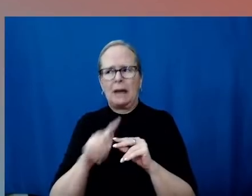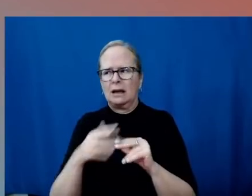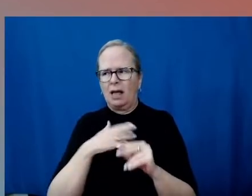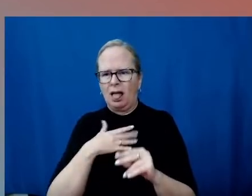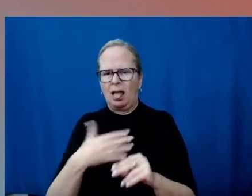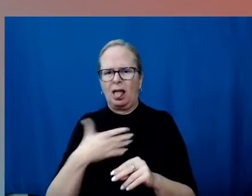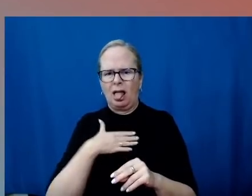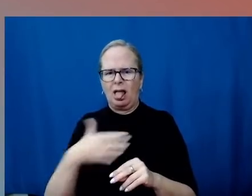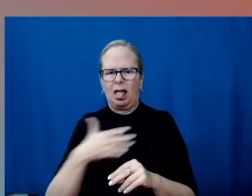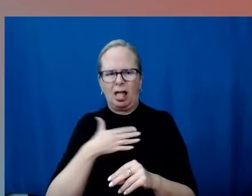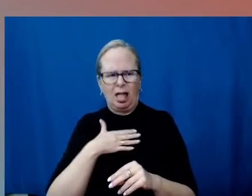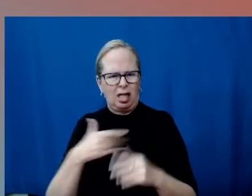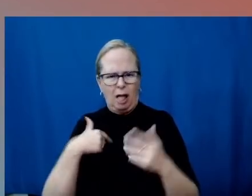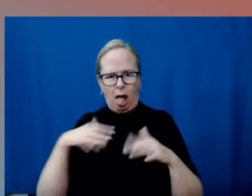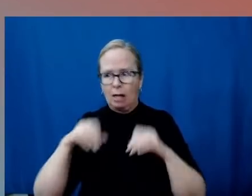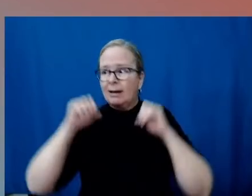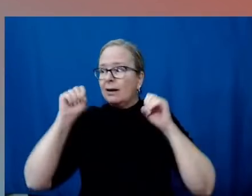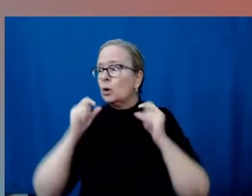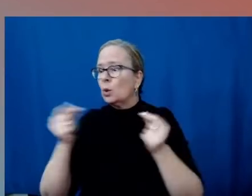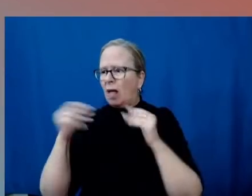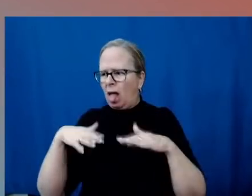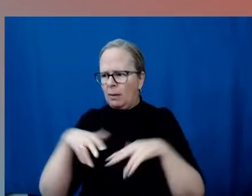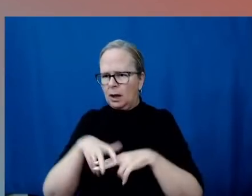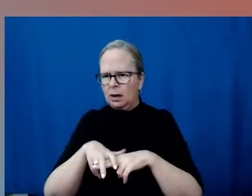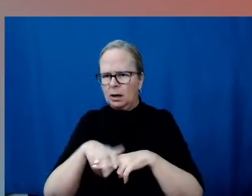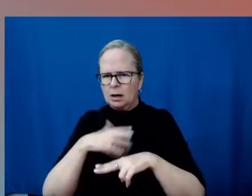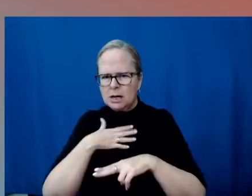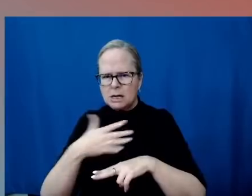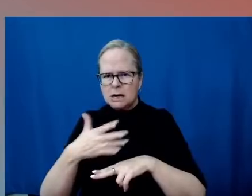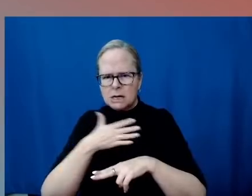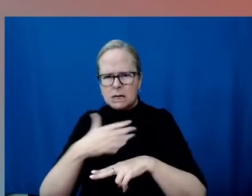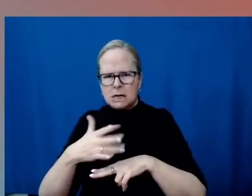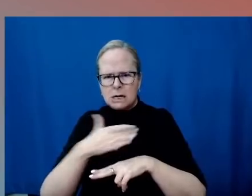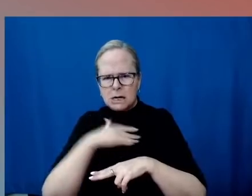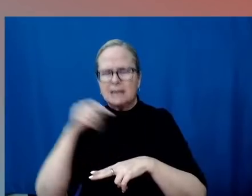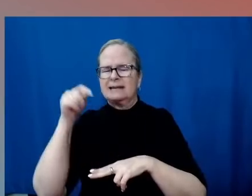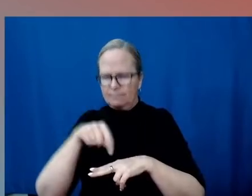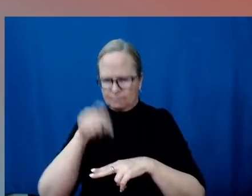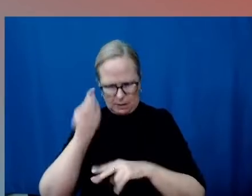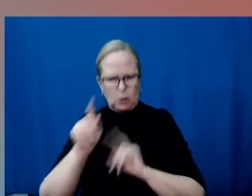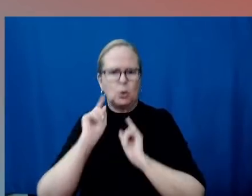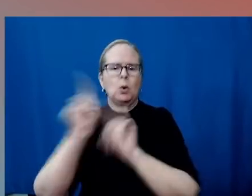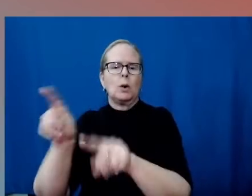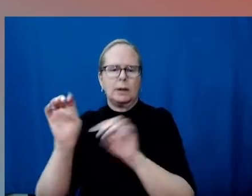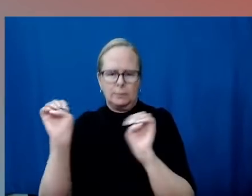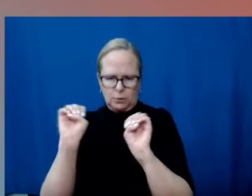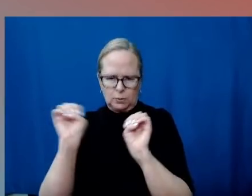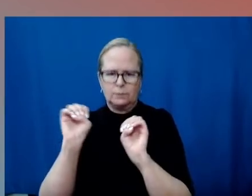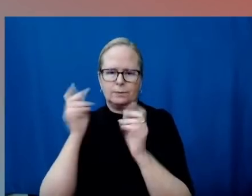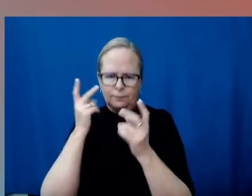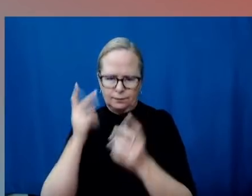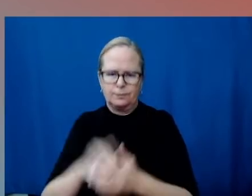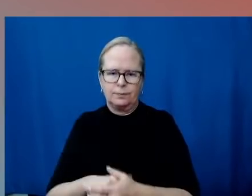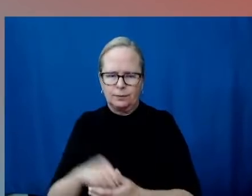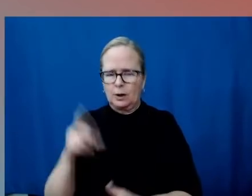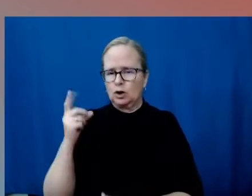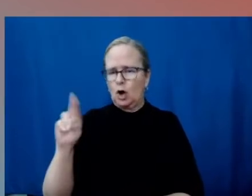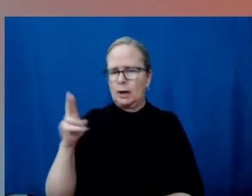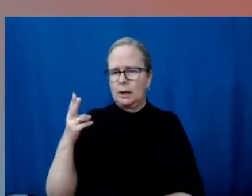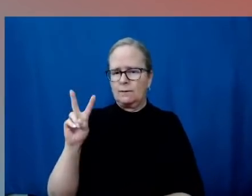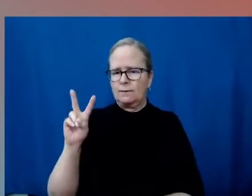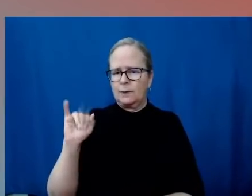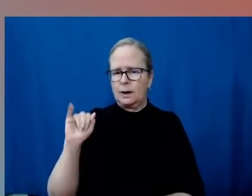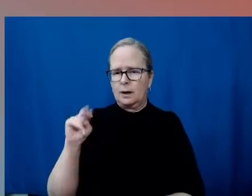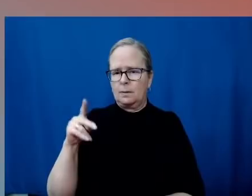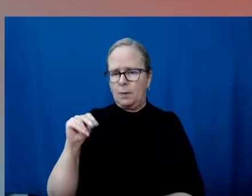that they're still struggling and working hard to breathe, that's when you need to see us. And I'll just add to that, there are 2 outpatient therapies